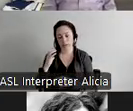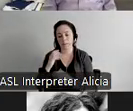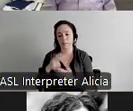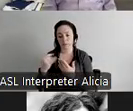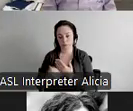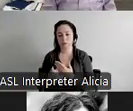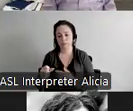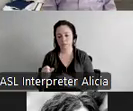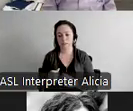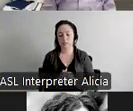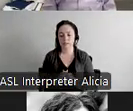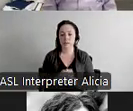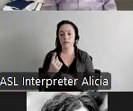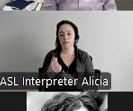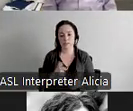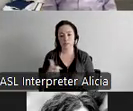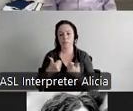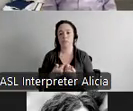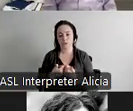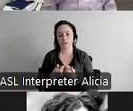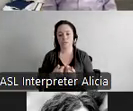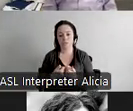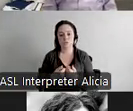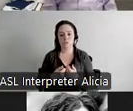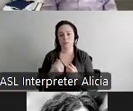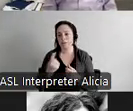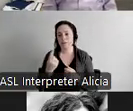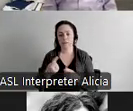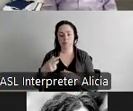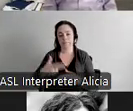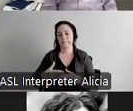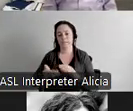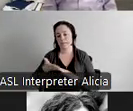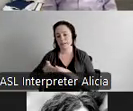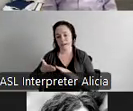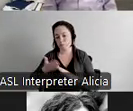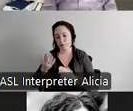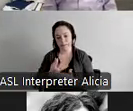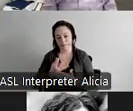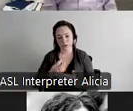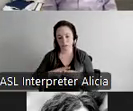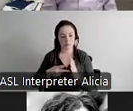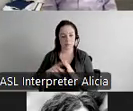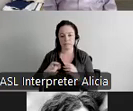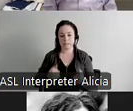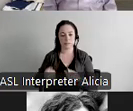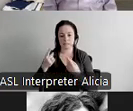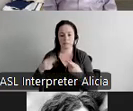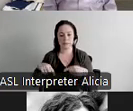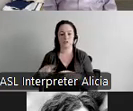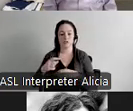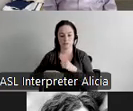is one of the challenges when we have something marked as operating funding, it needs to be spent within that fiscal year. And